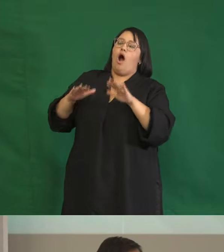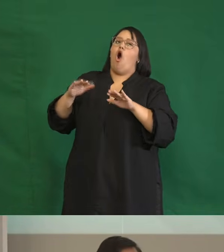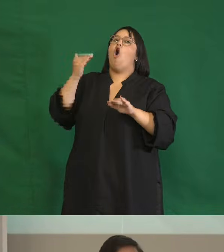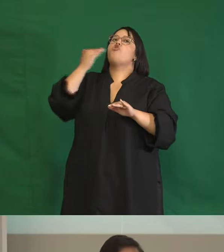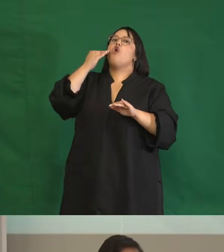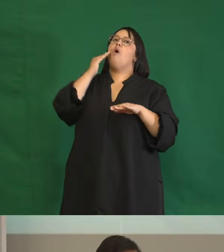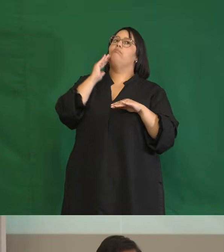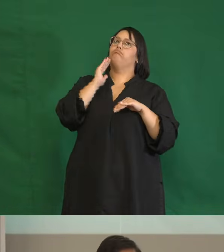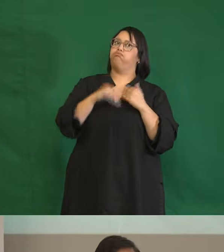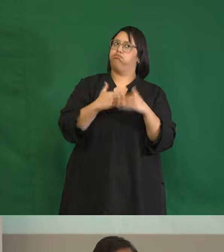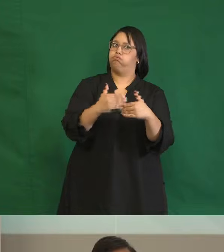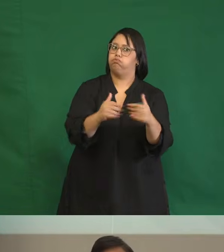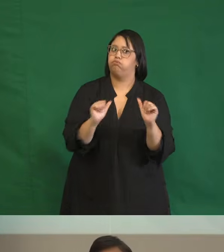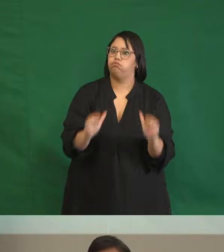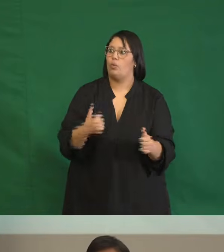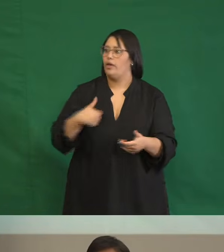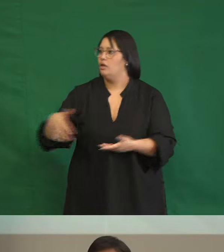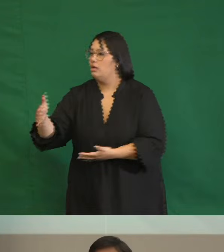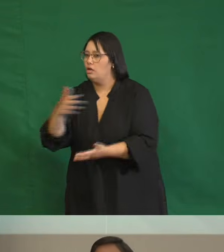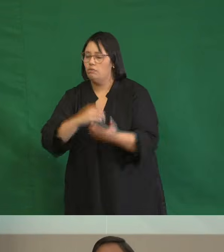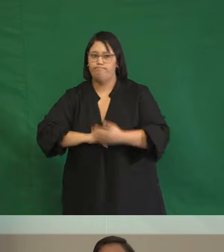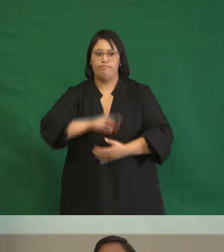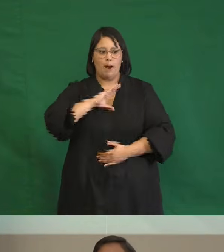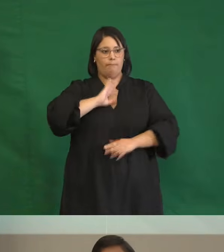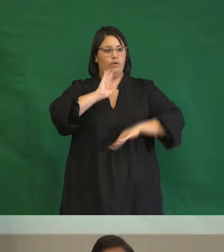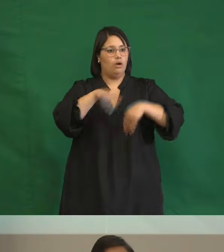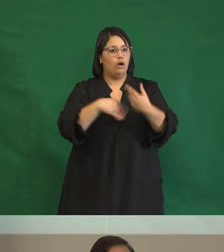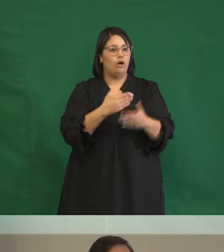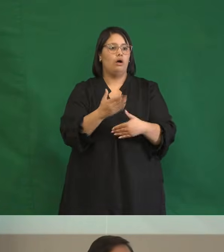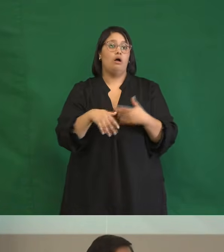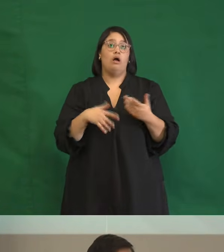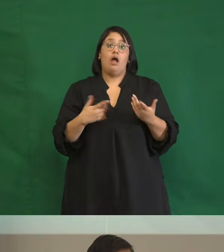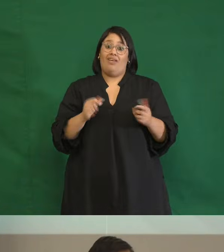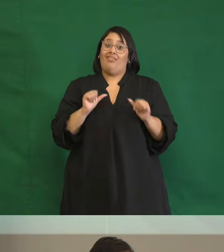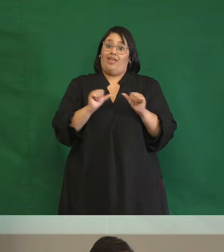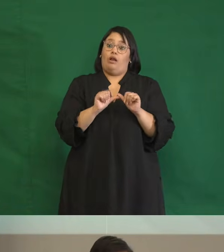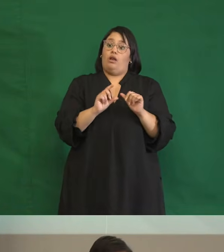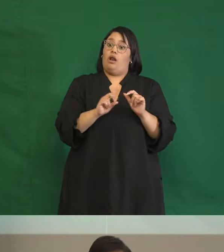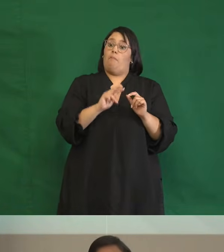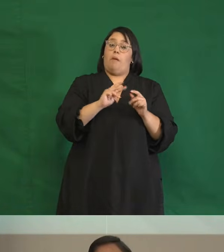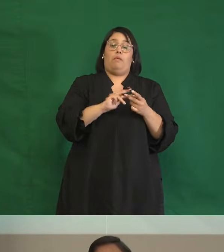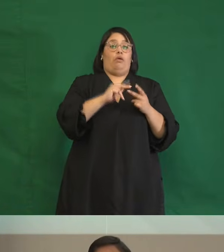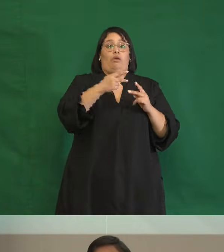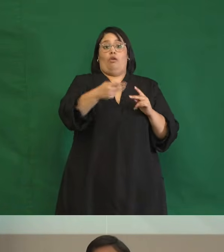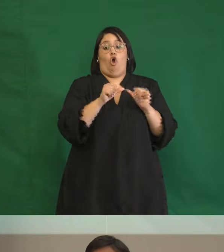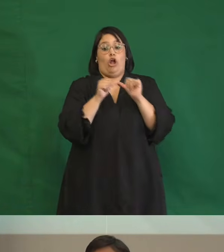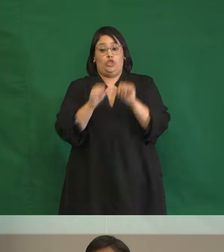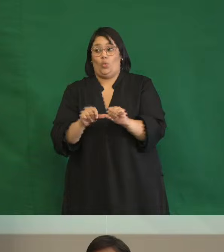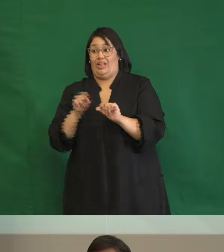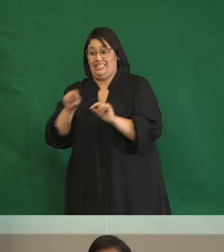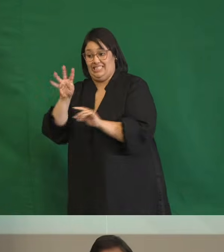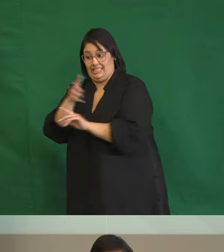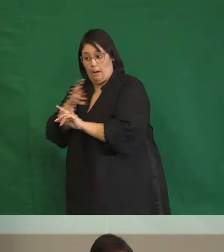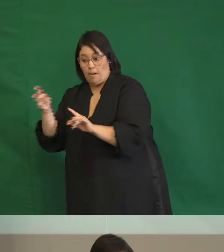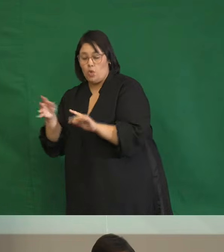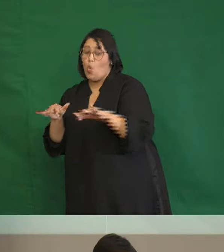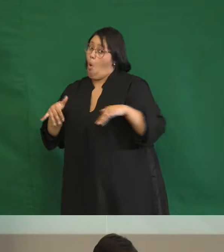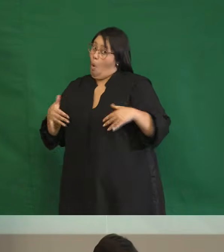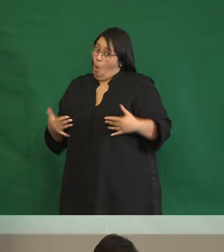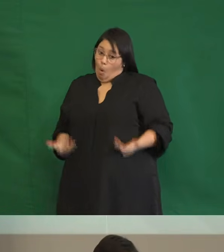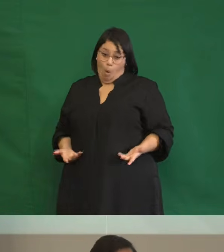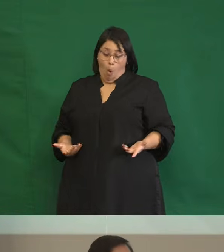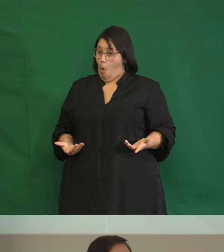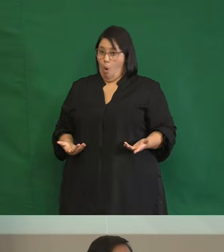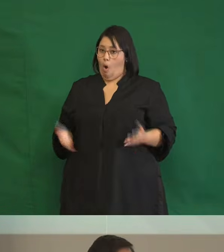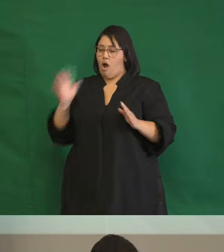we are doing, until we've gained that confidence, and then we could continue with that, or we could decide to go in a